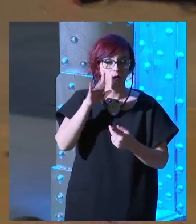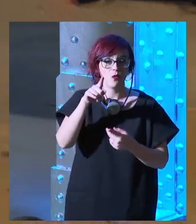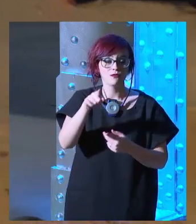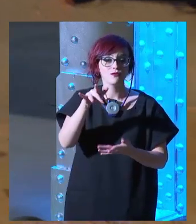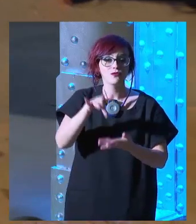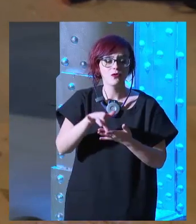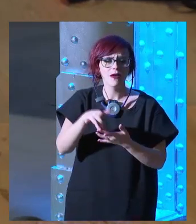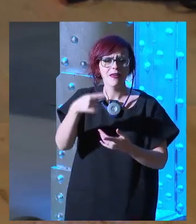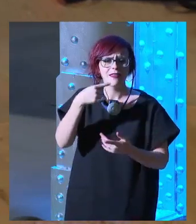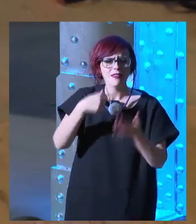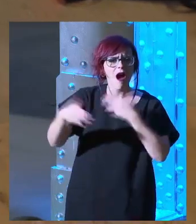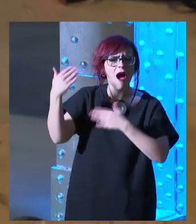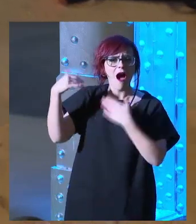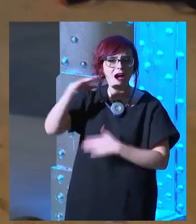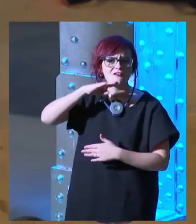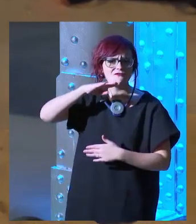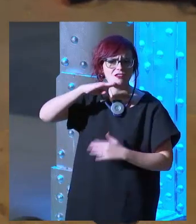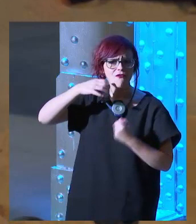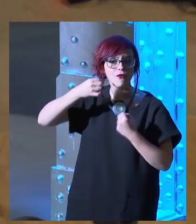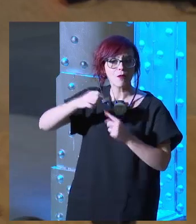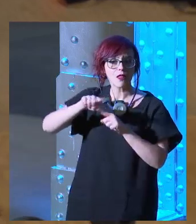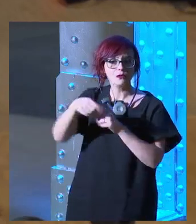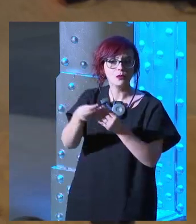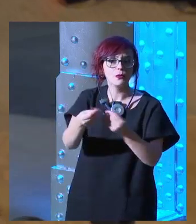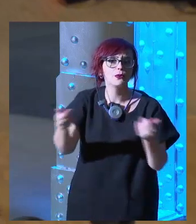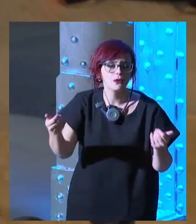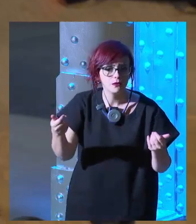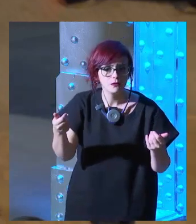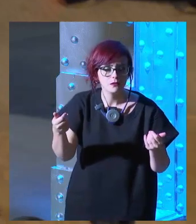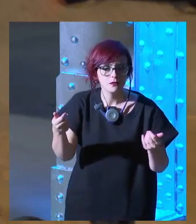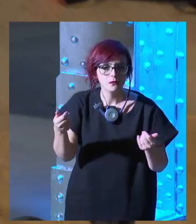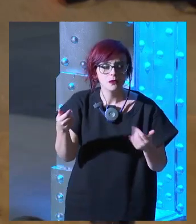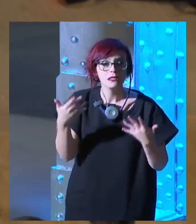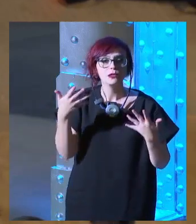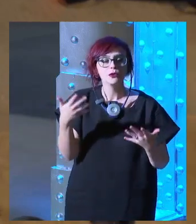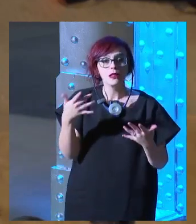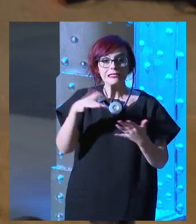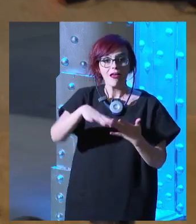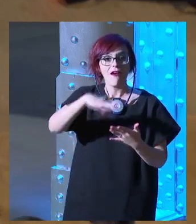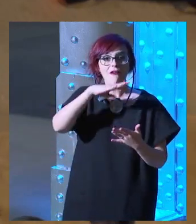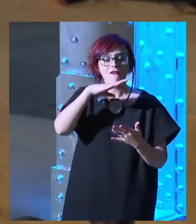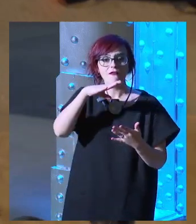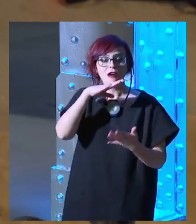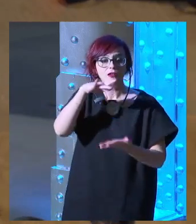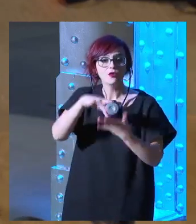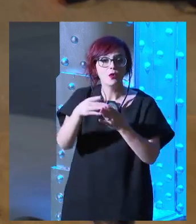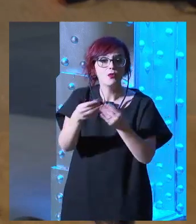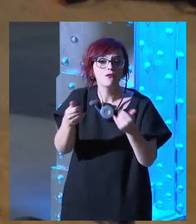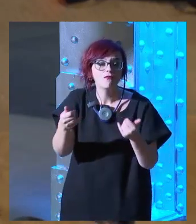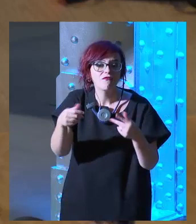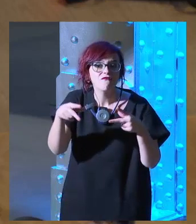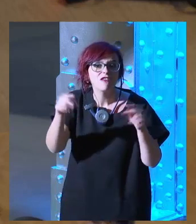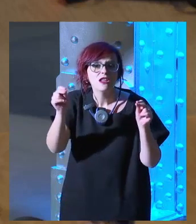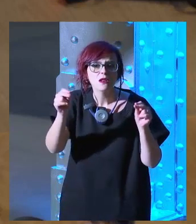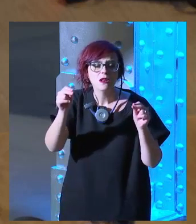have you ever said, or you have actually said at some point, that you were angry at some point and you stopped being angry at a